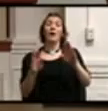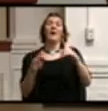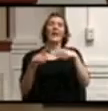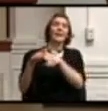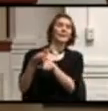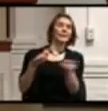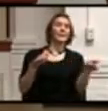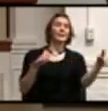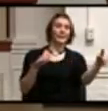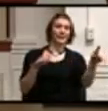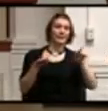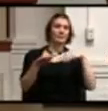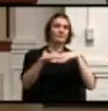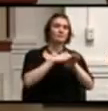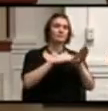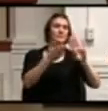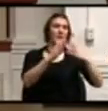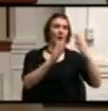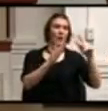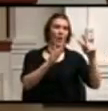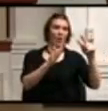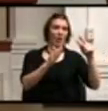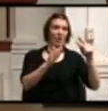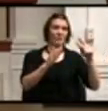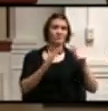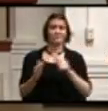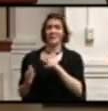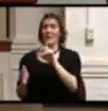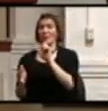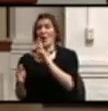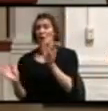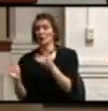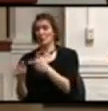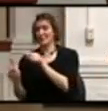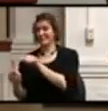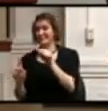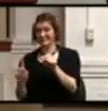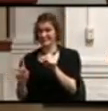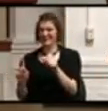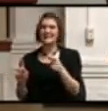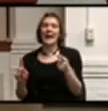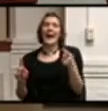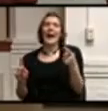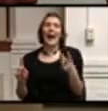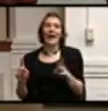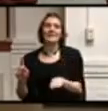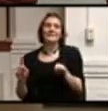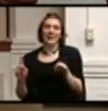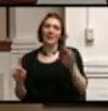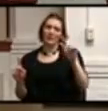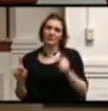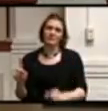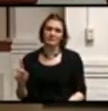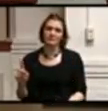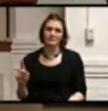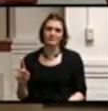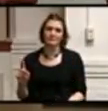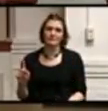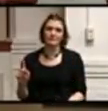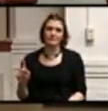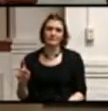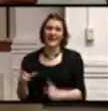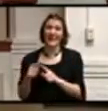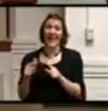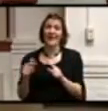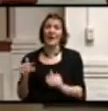egress stair in Town Hall. So locker rooms are here, half a flight up from what you just saw. You go